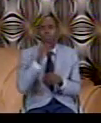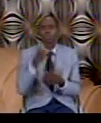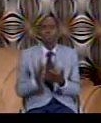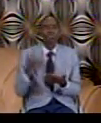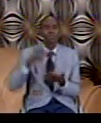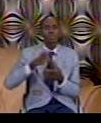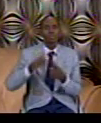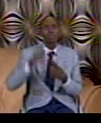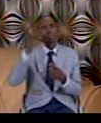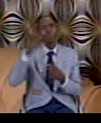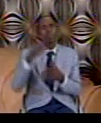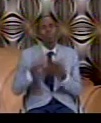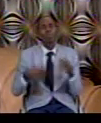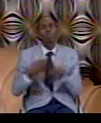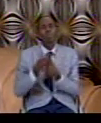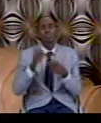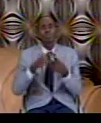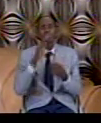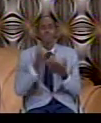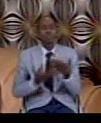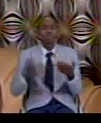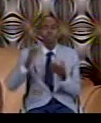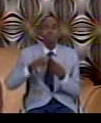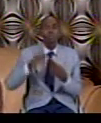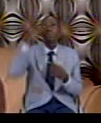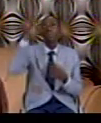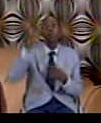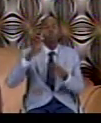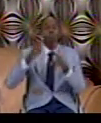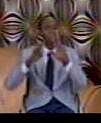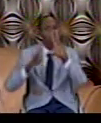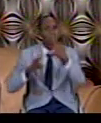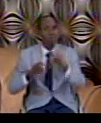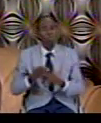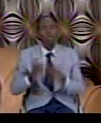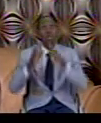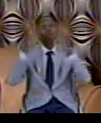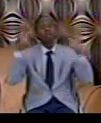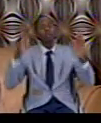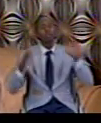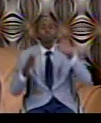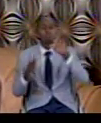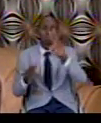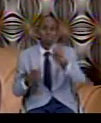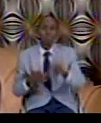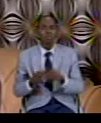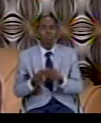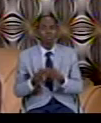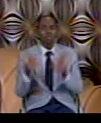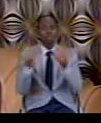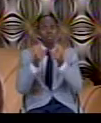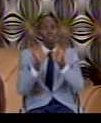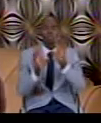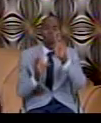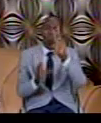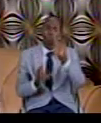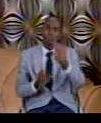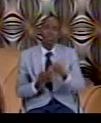makes us rich towards God? Money? No. Houses? No. Certificates?